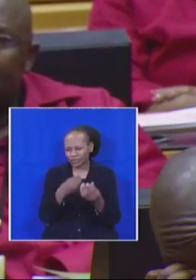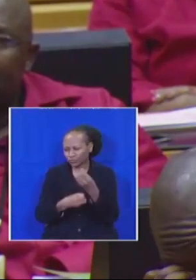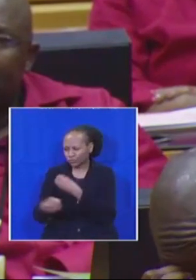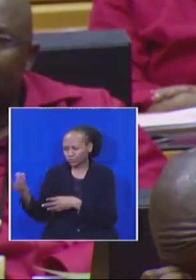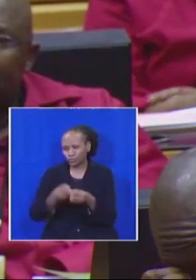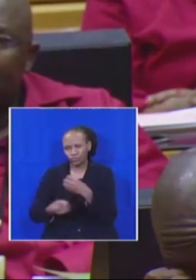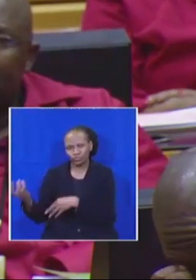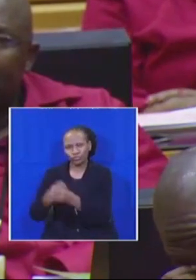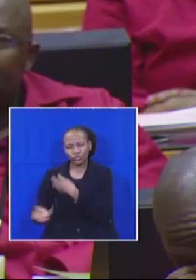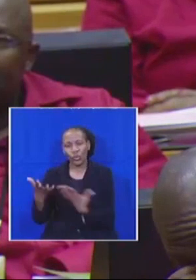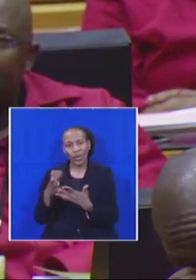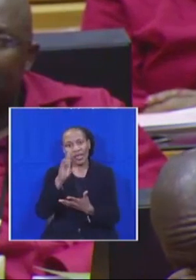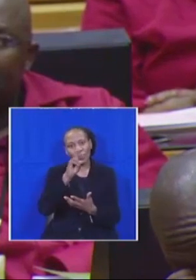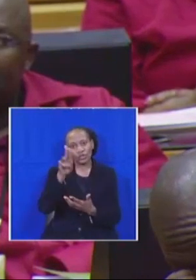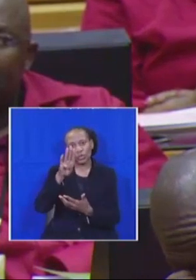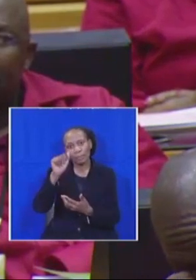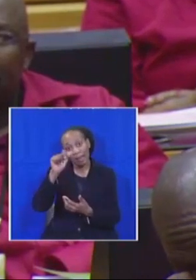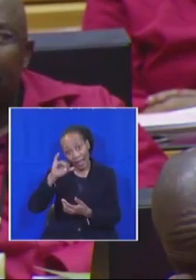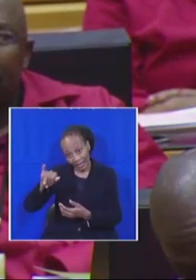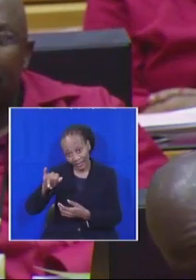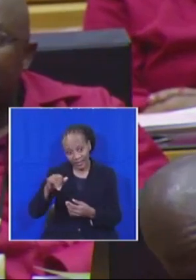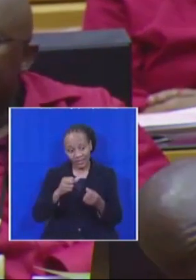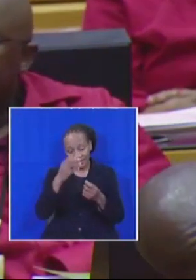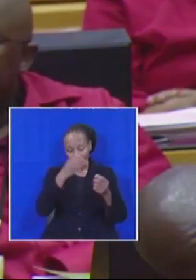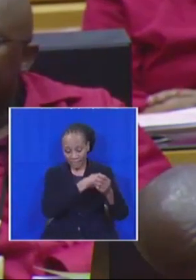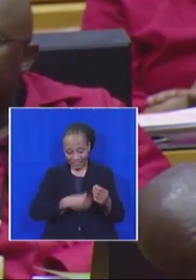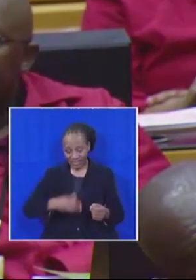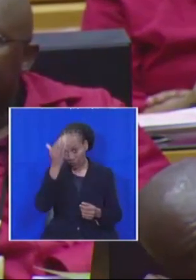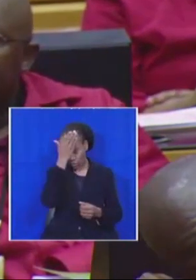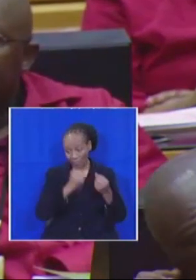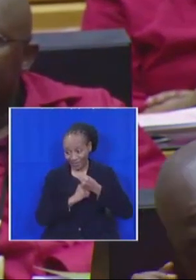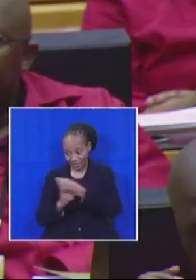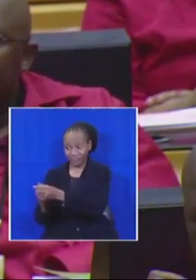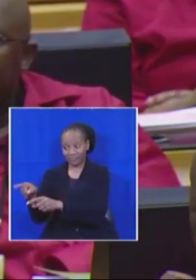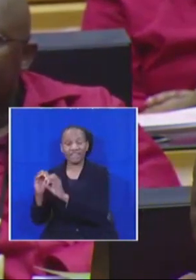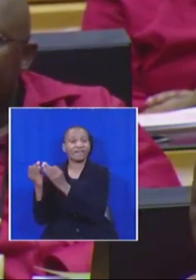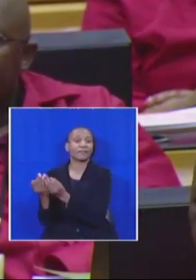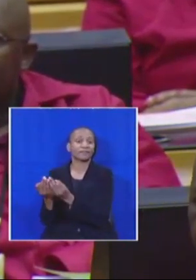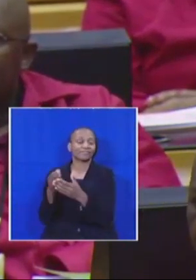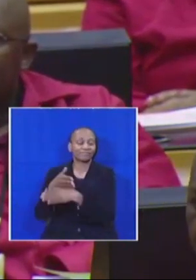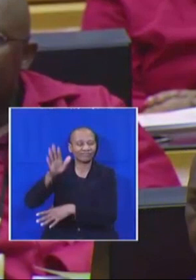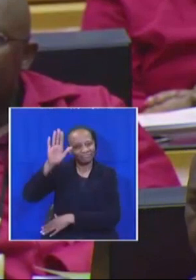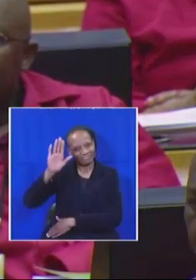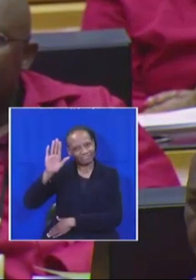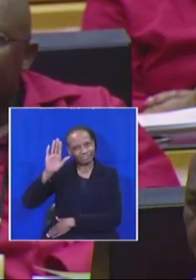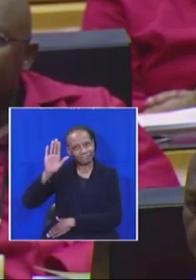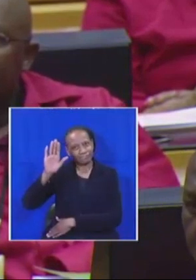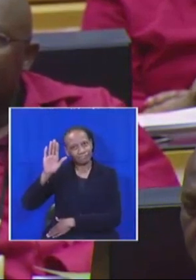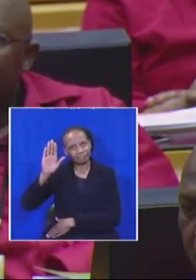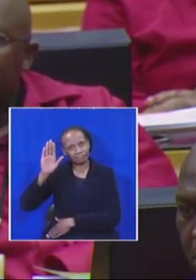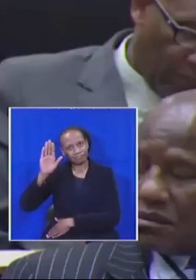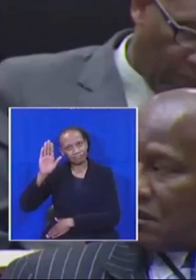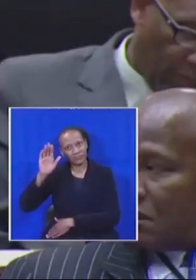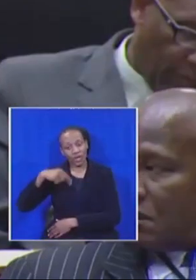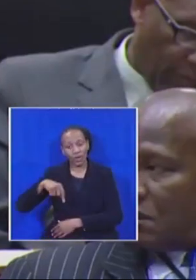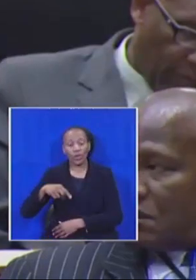of Jacob Zuma illegally. These are the people. Honorable Chair, on a point of order, we have His Excellency the President, not